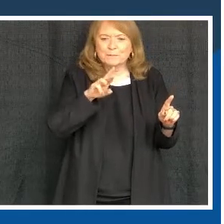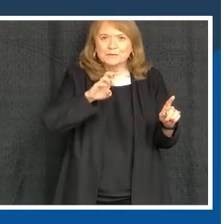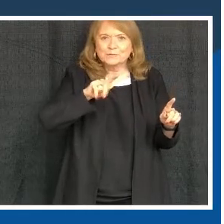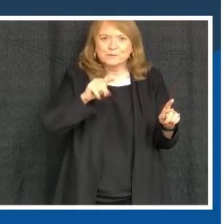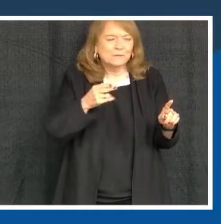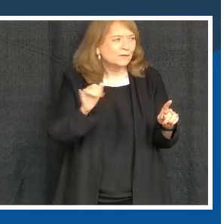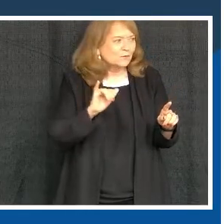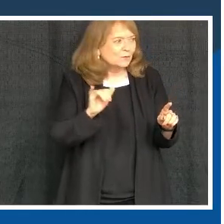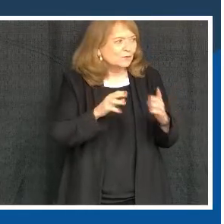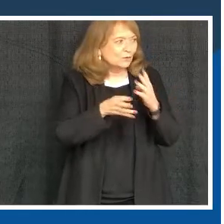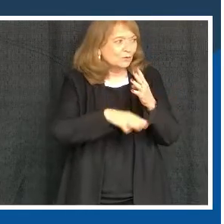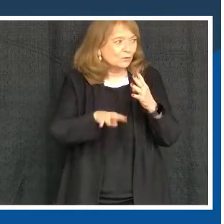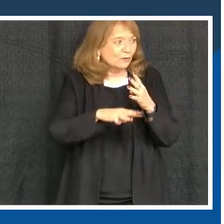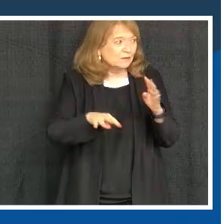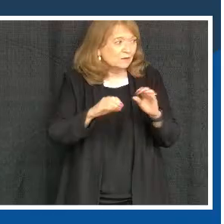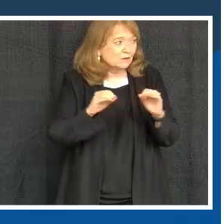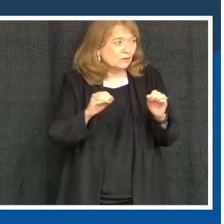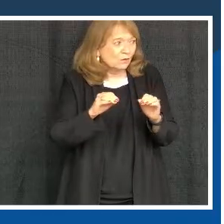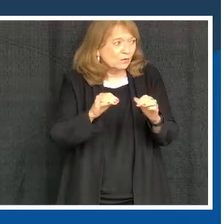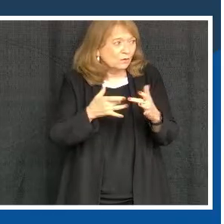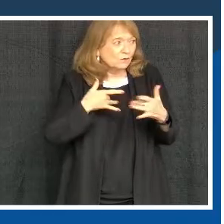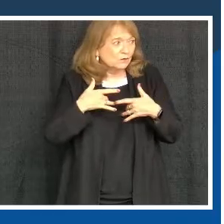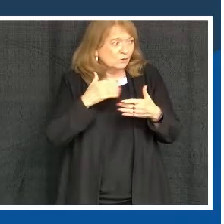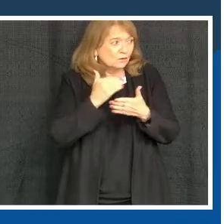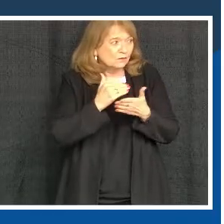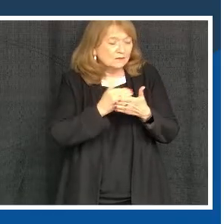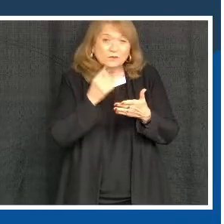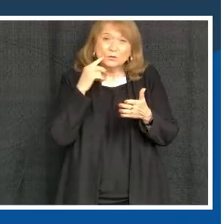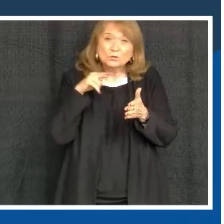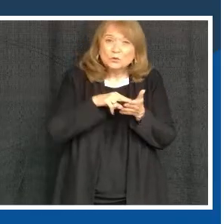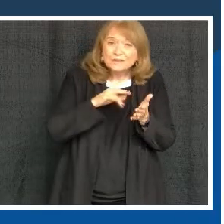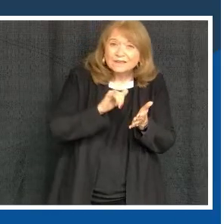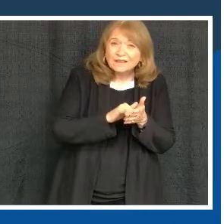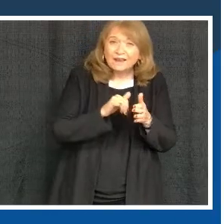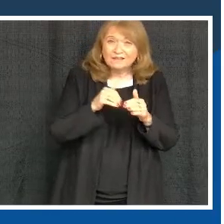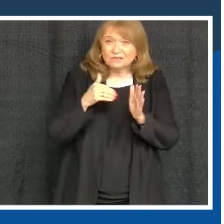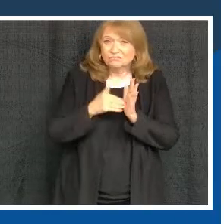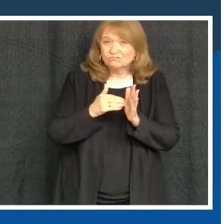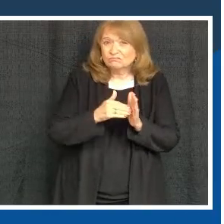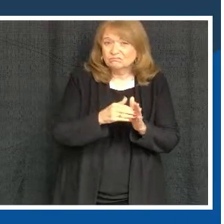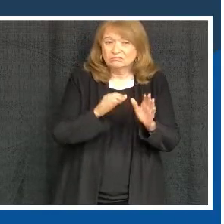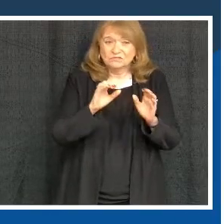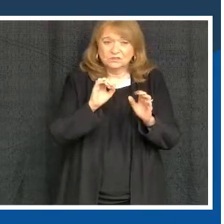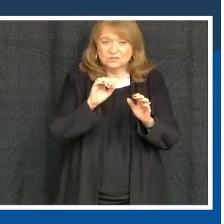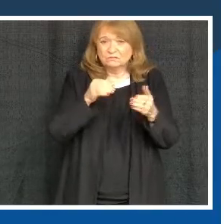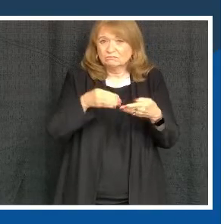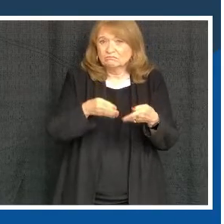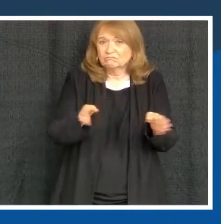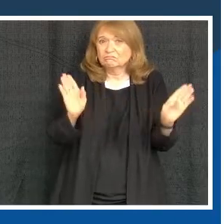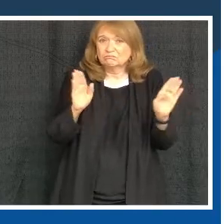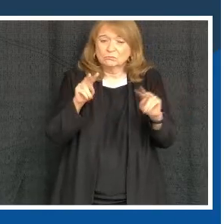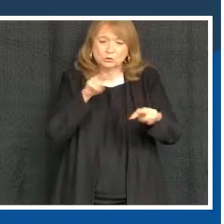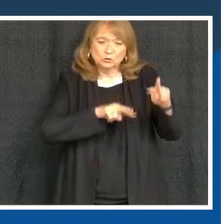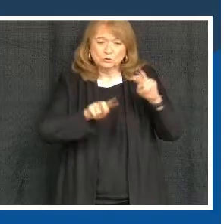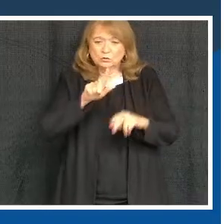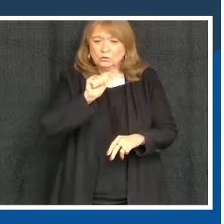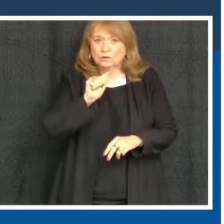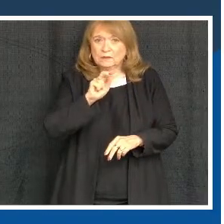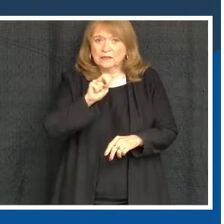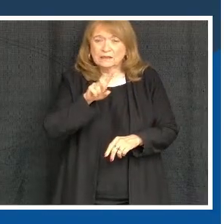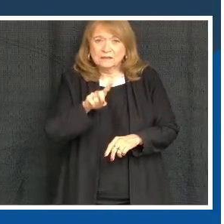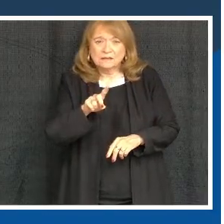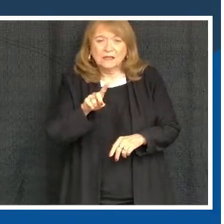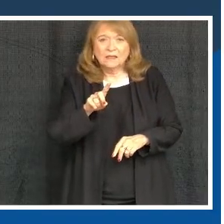said no concerns listed. Is that something that you guys look at as in just overall right now, looking at the land, I don't see it,